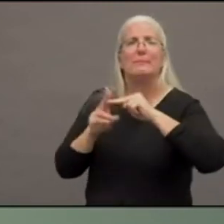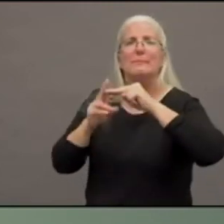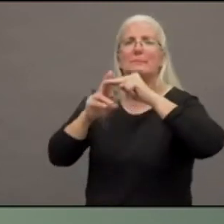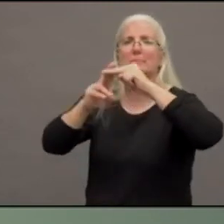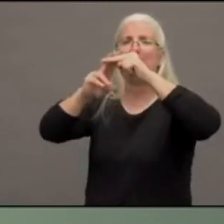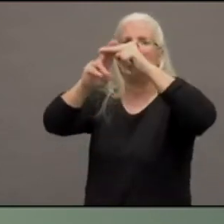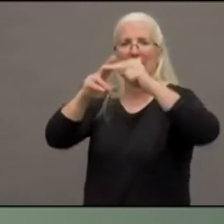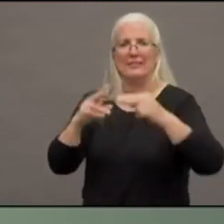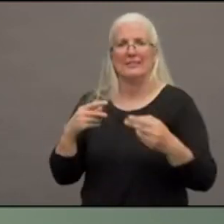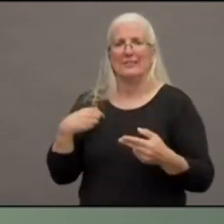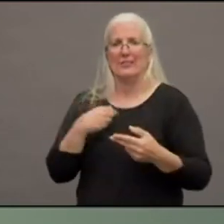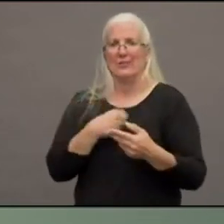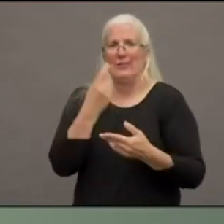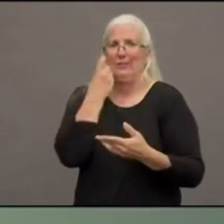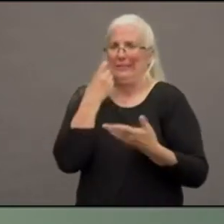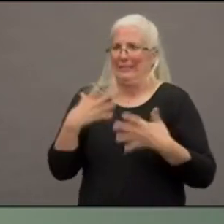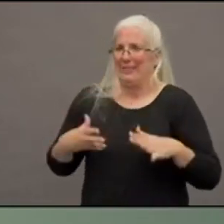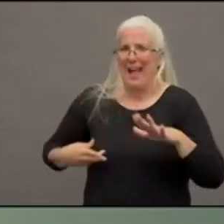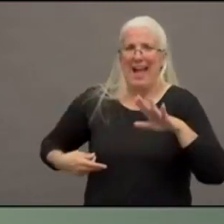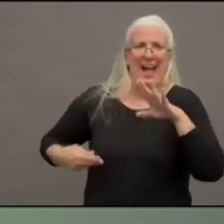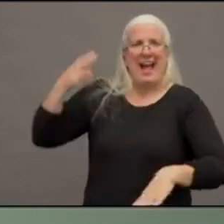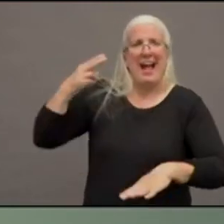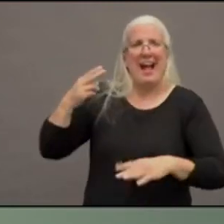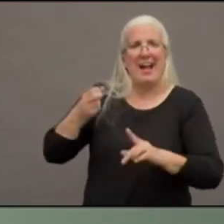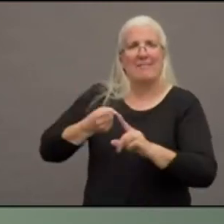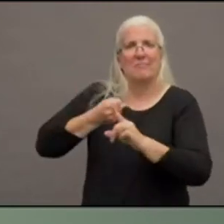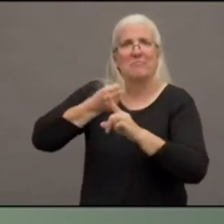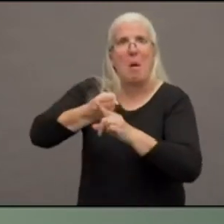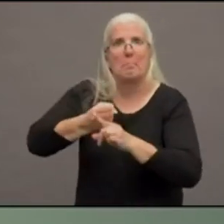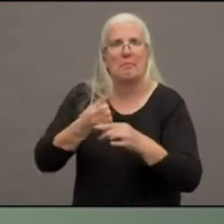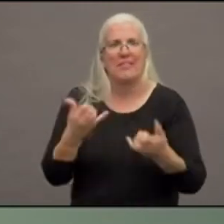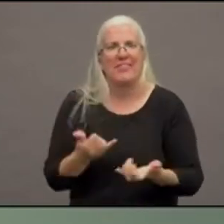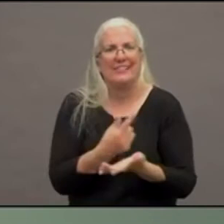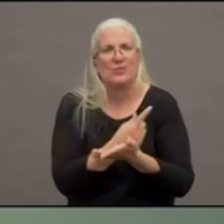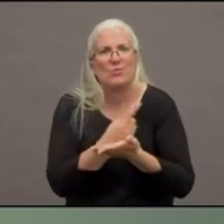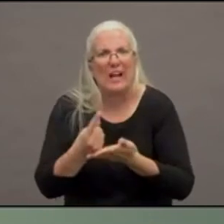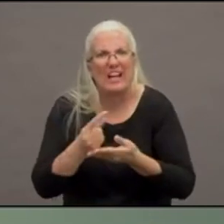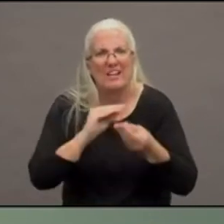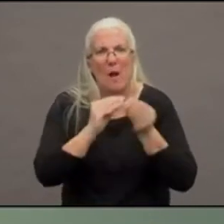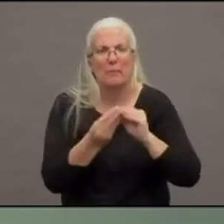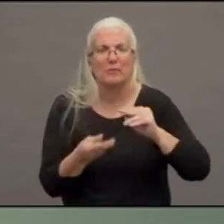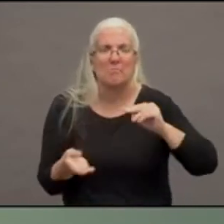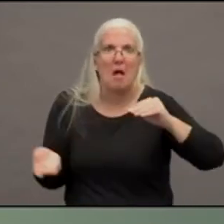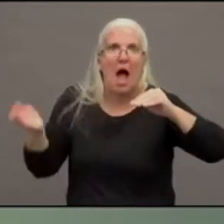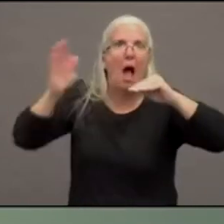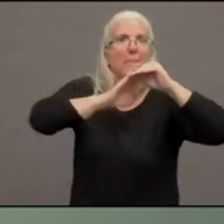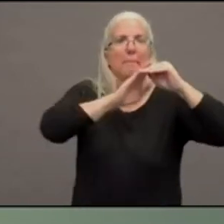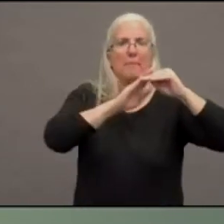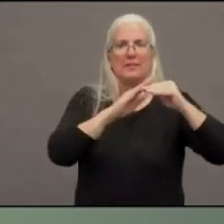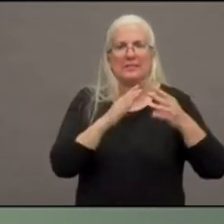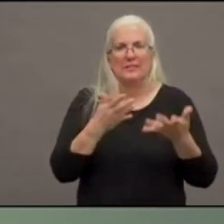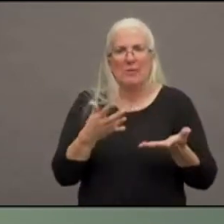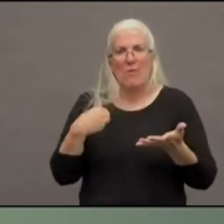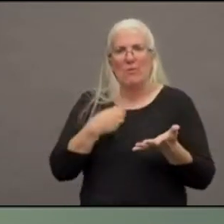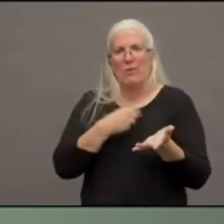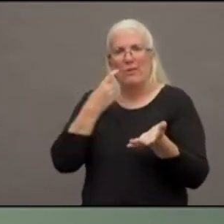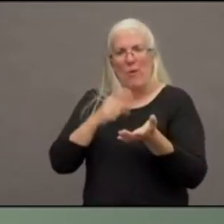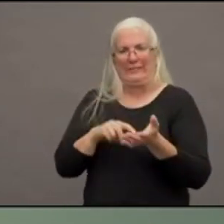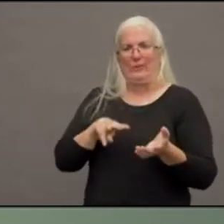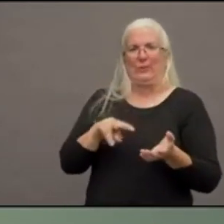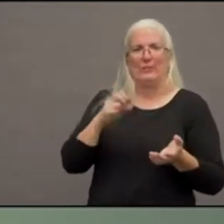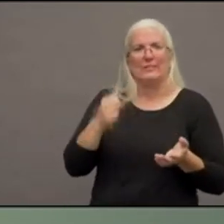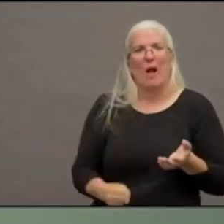cases in Santa Clara County this week. And what we're seeing in Southern California and elsewhere across the country